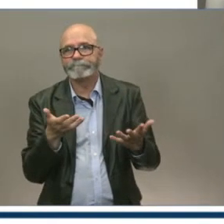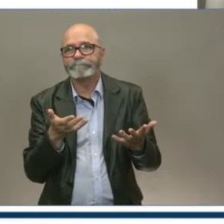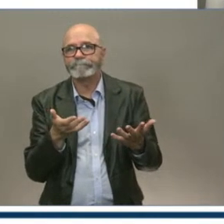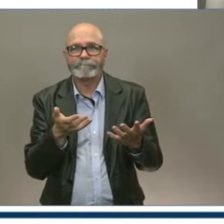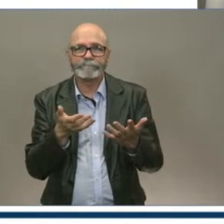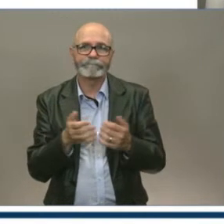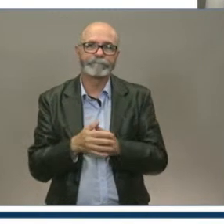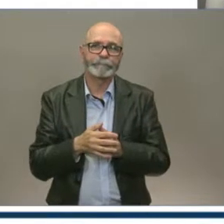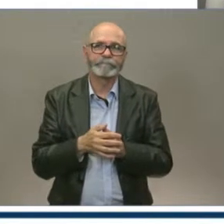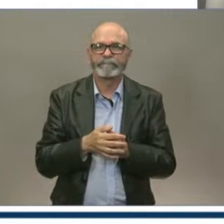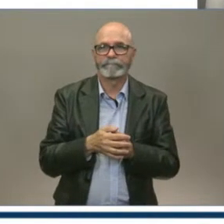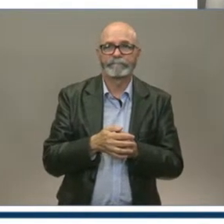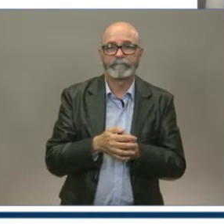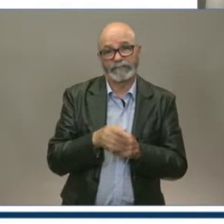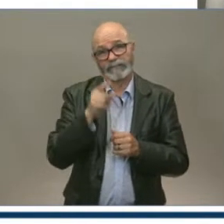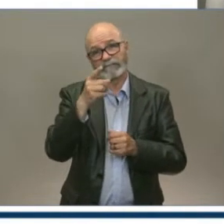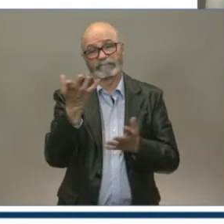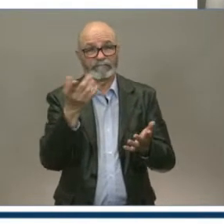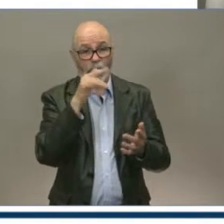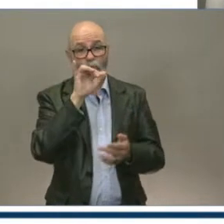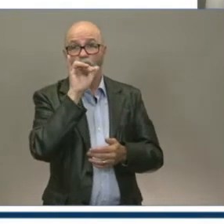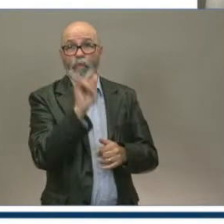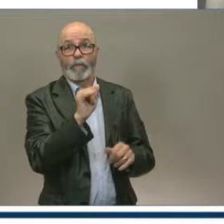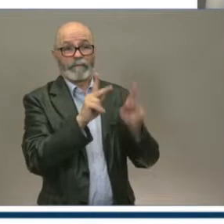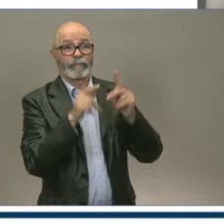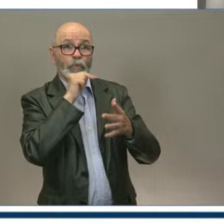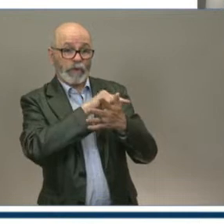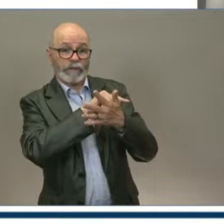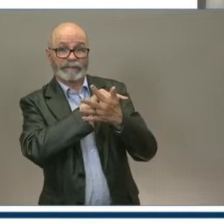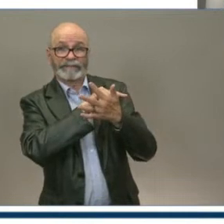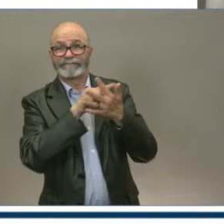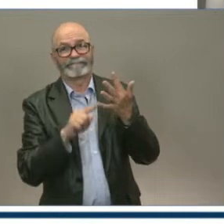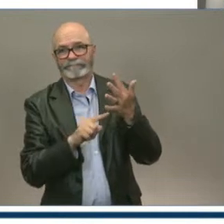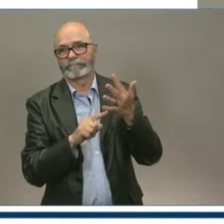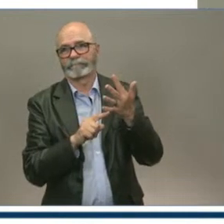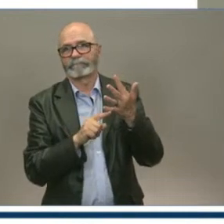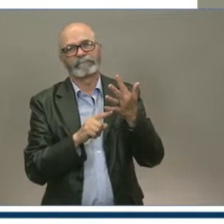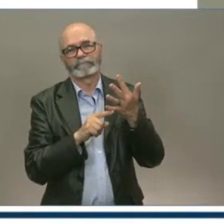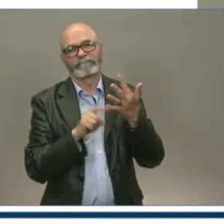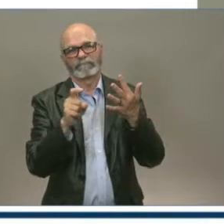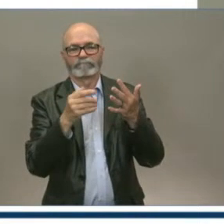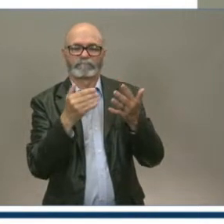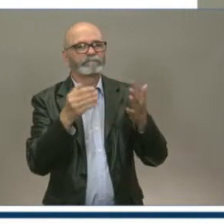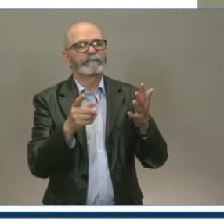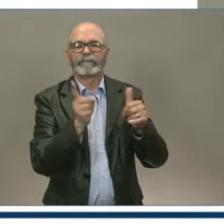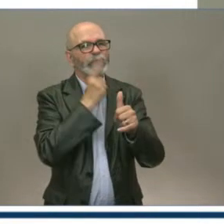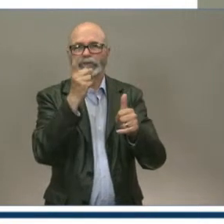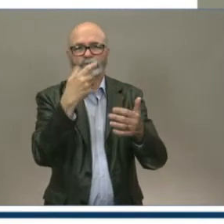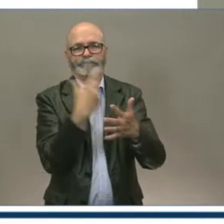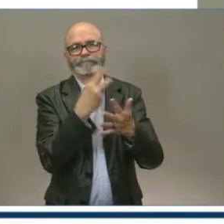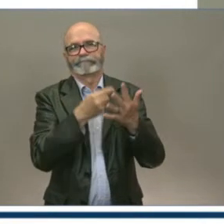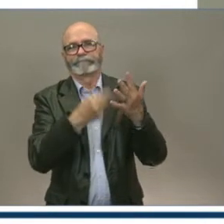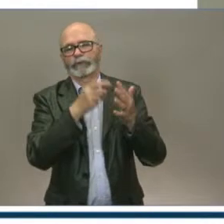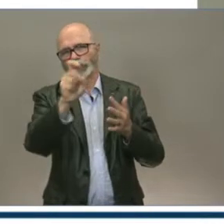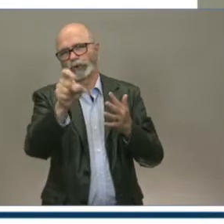getting rotational workers vaccinated ahead of schedule? So first of all, you look at the average